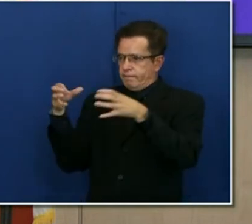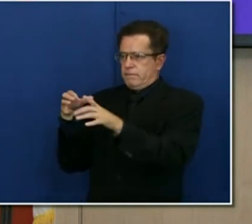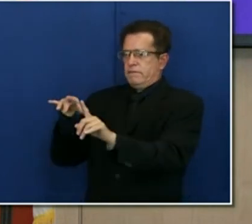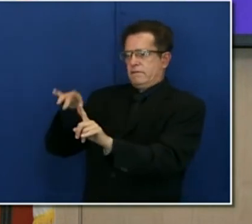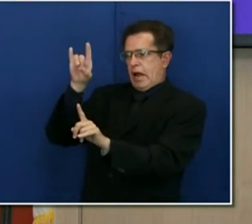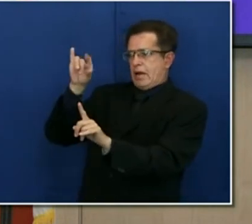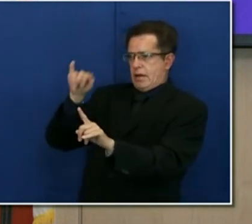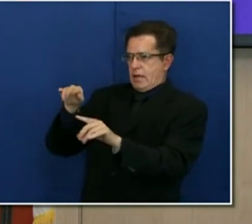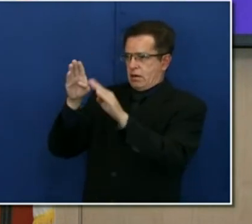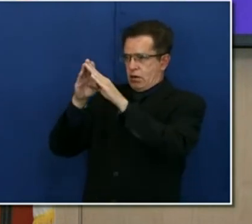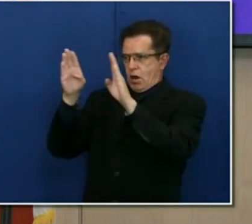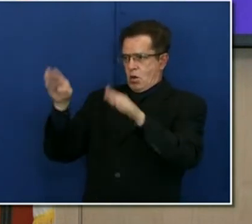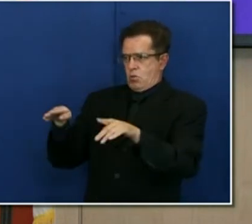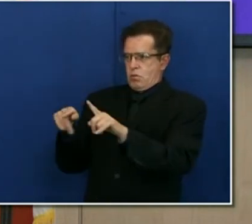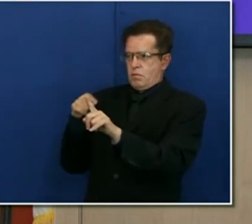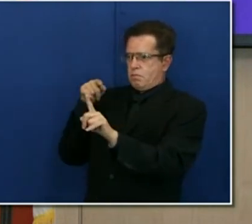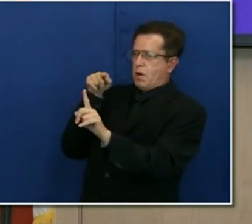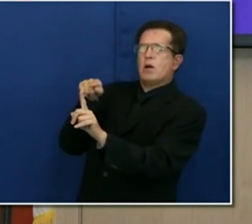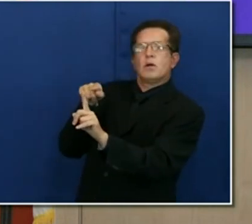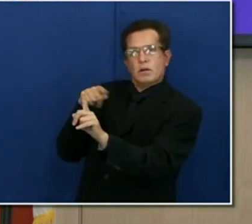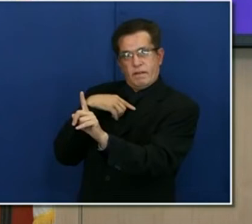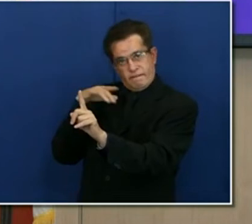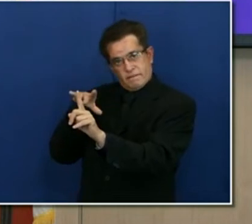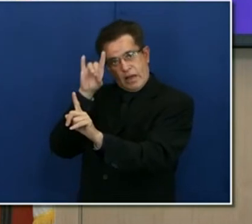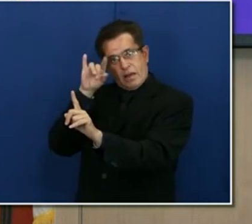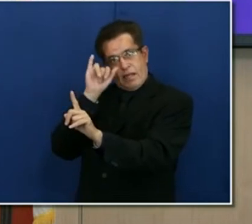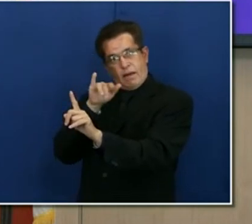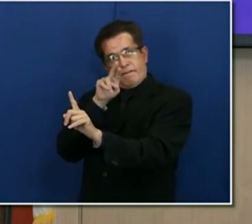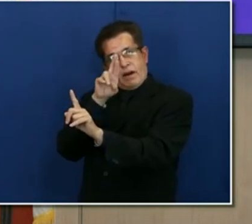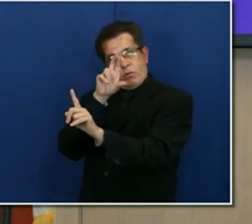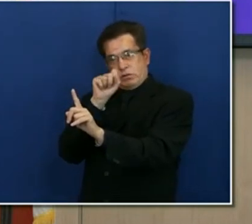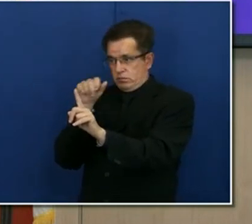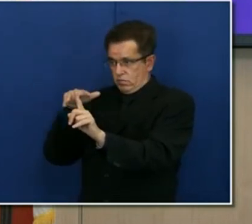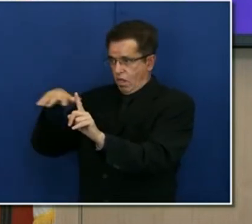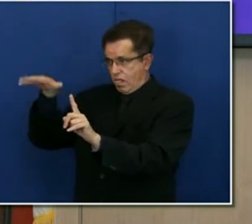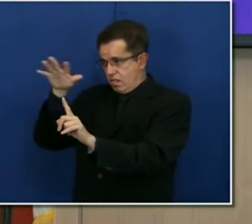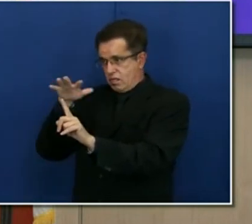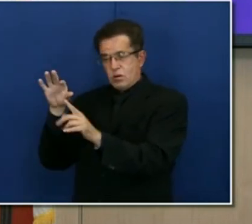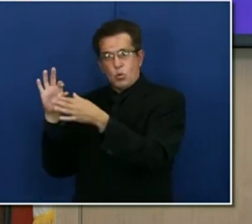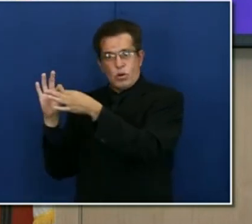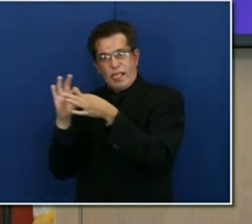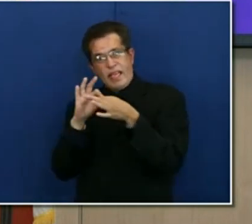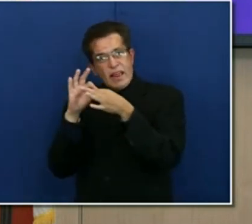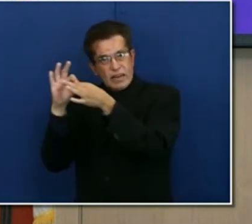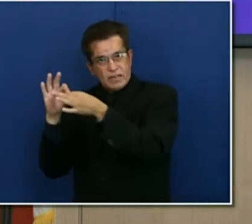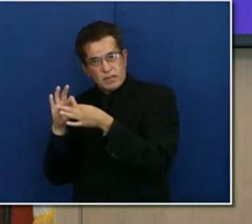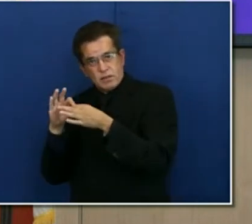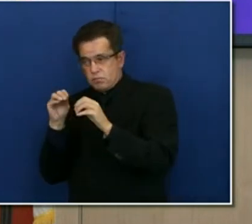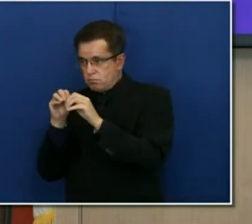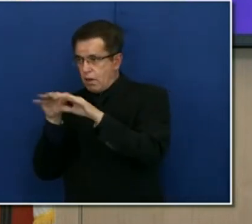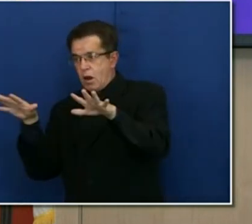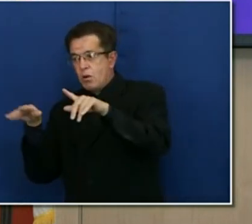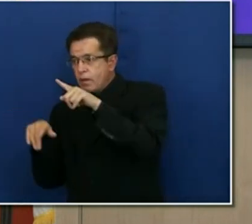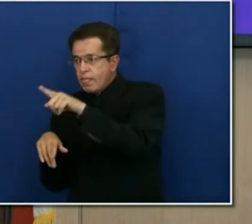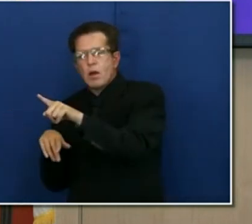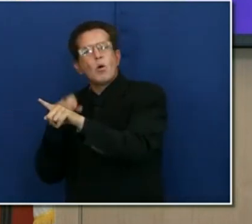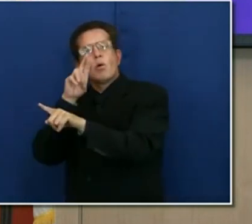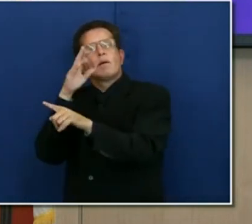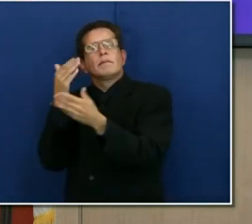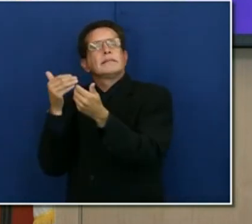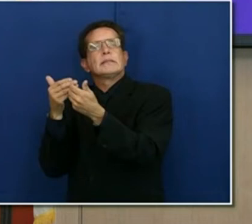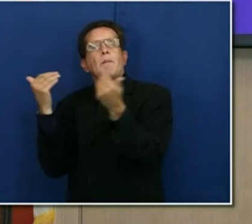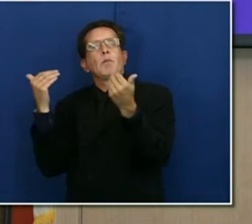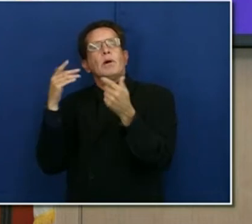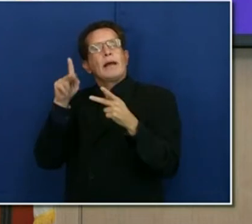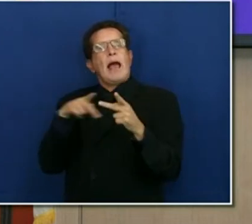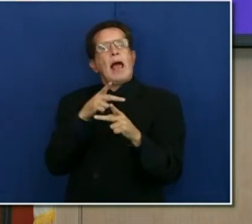facility, are all those viruses actually related to each other, indicating an introduction into that community, or are they unrelated, meaning